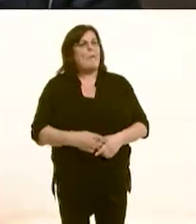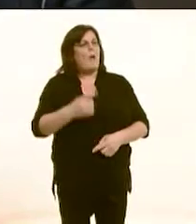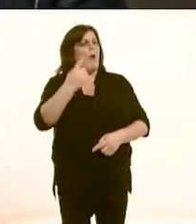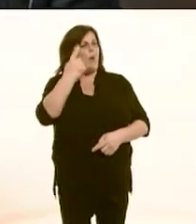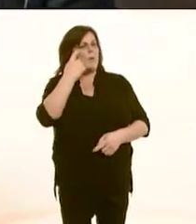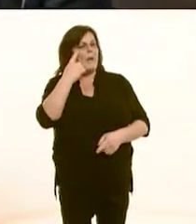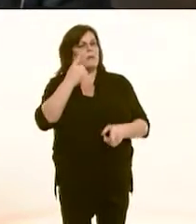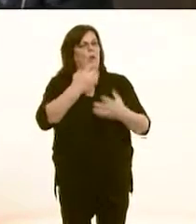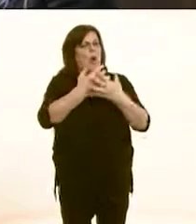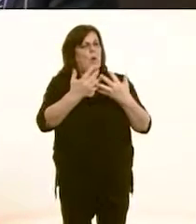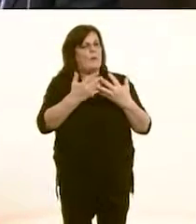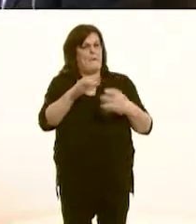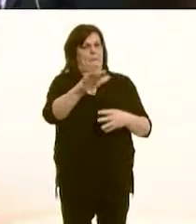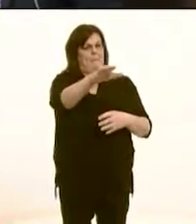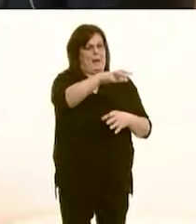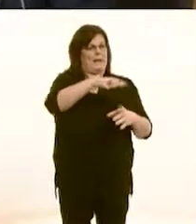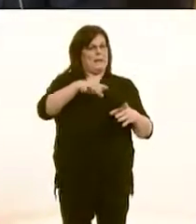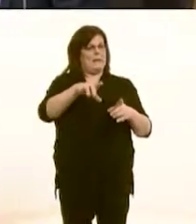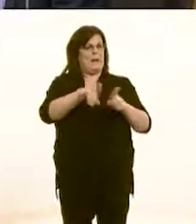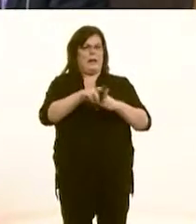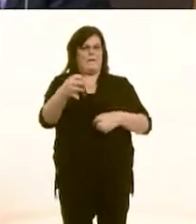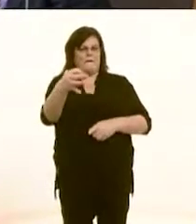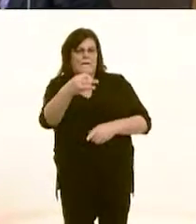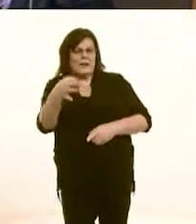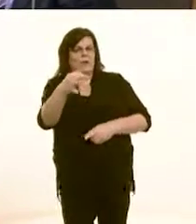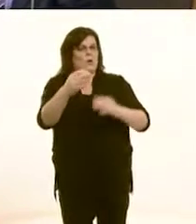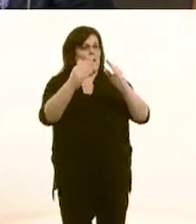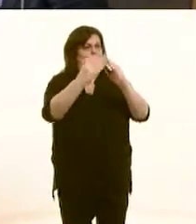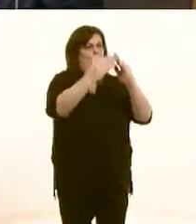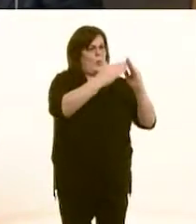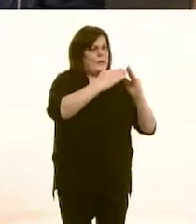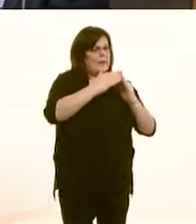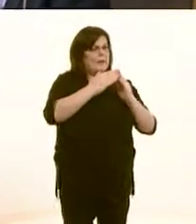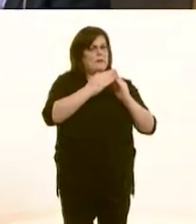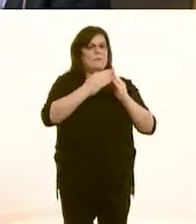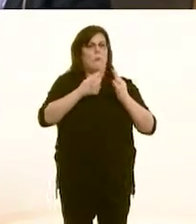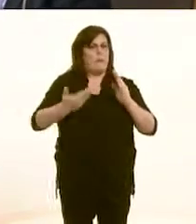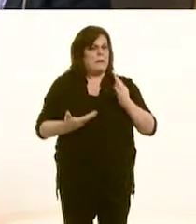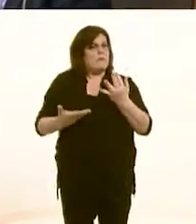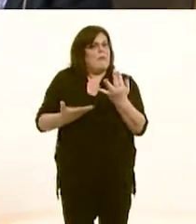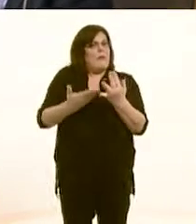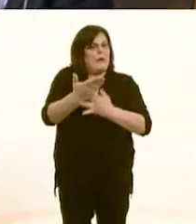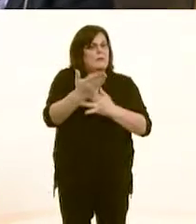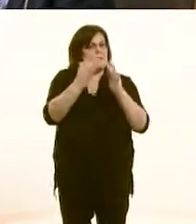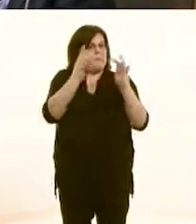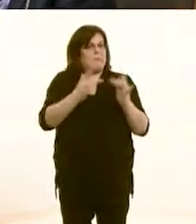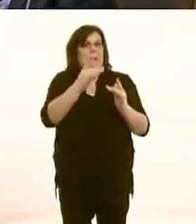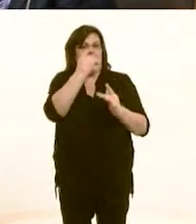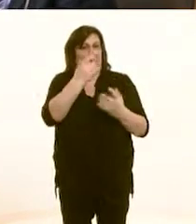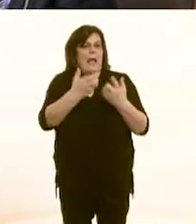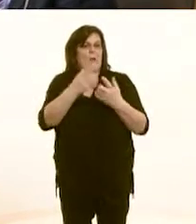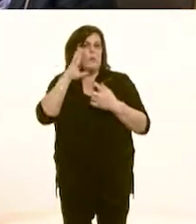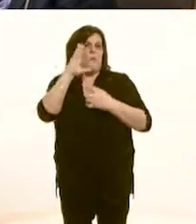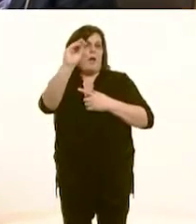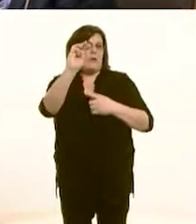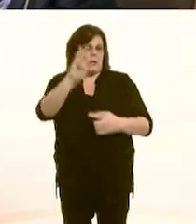settlements and indeed houses and businesses will be connected as a result of Superfast Cymru. That is, of course,